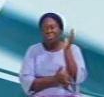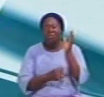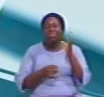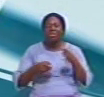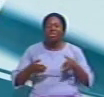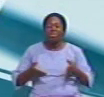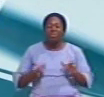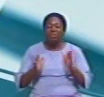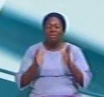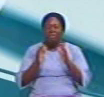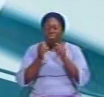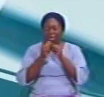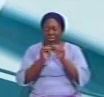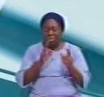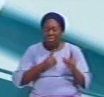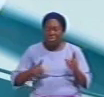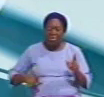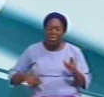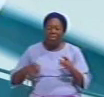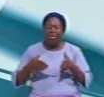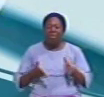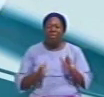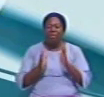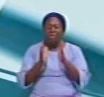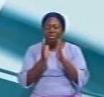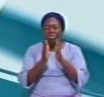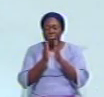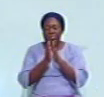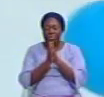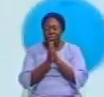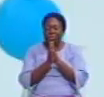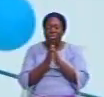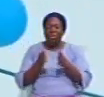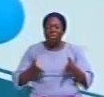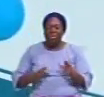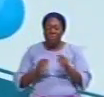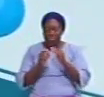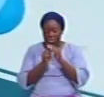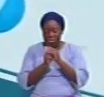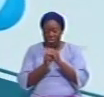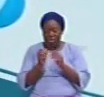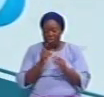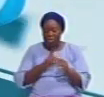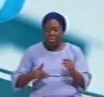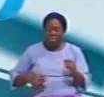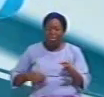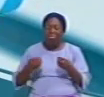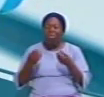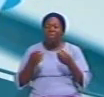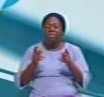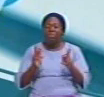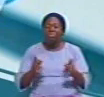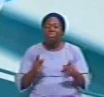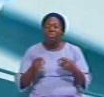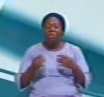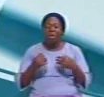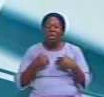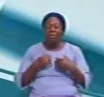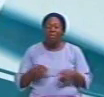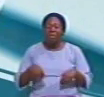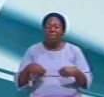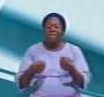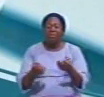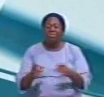Lord and let's worship the Lord. Thousands of souls have given their life to the Lord, and